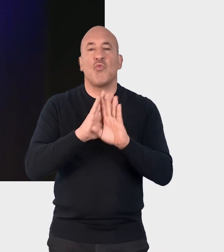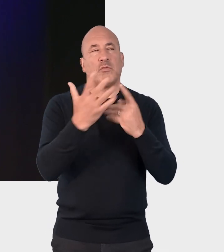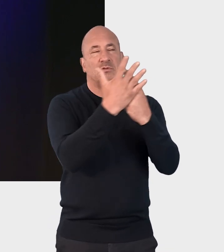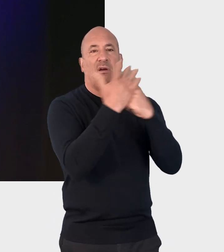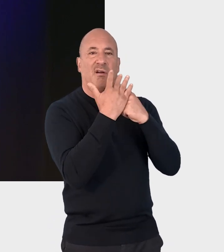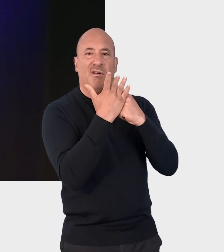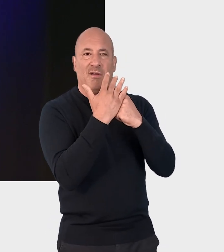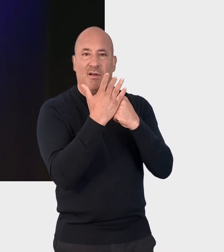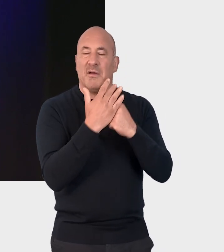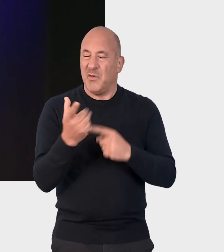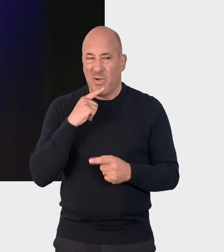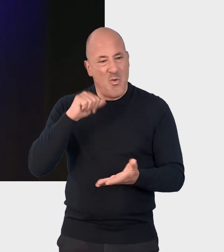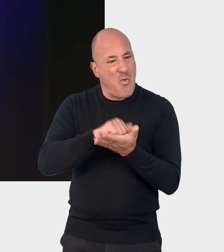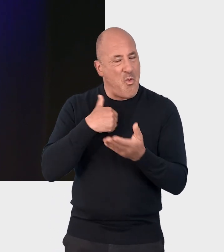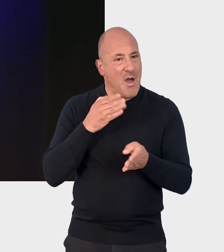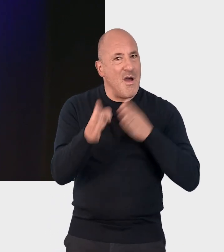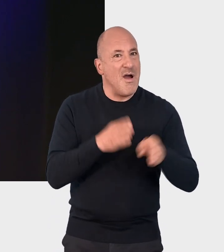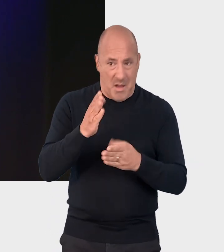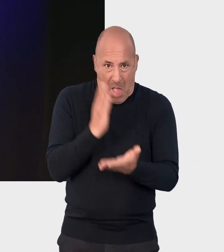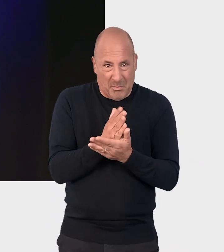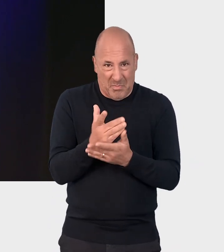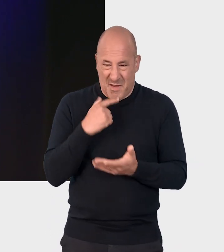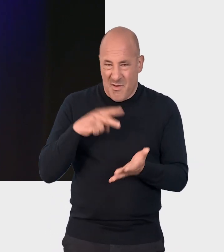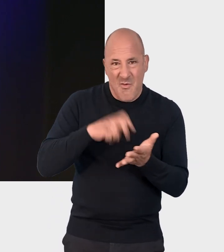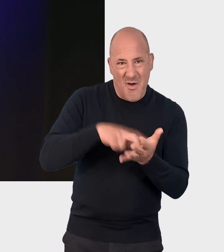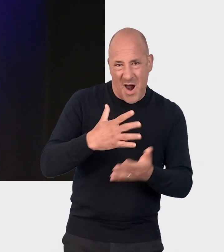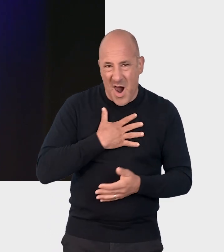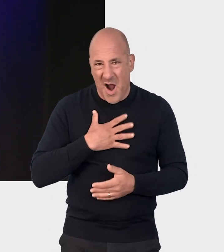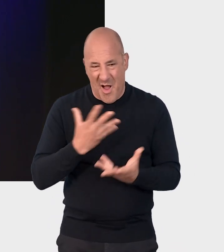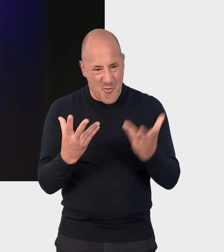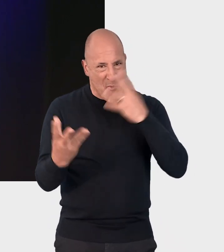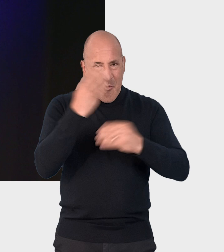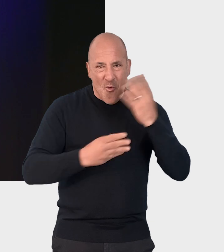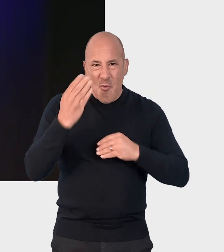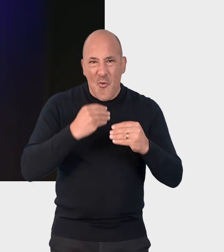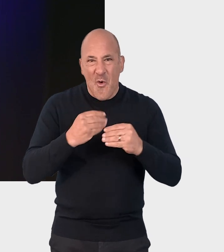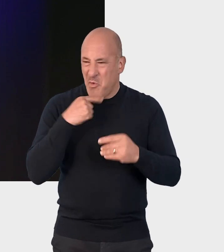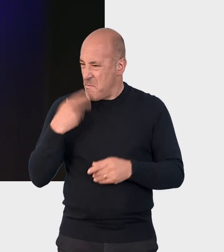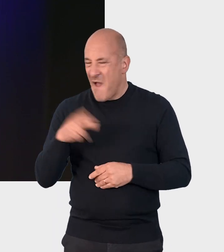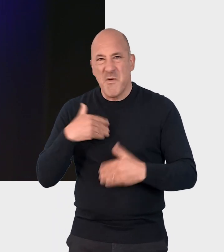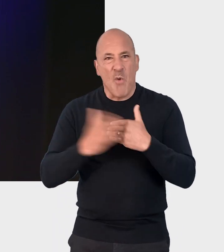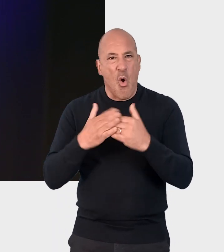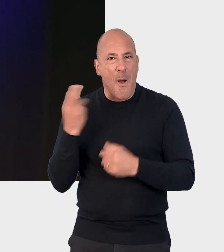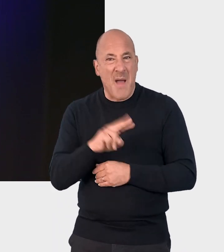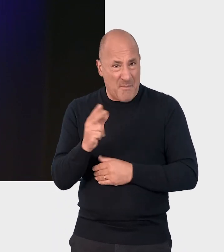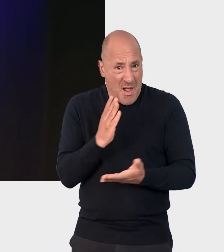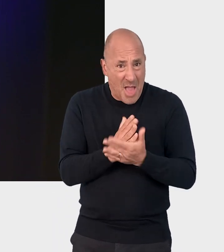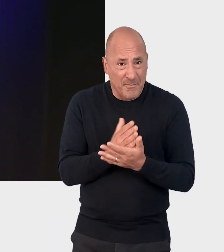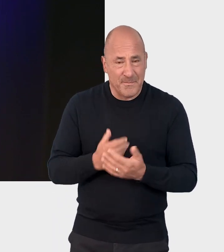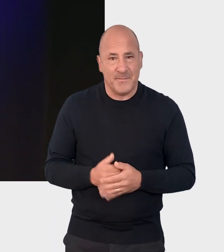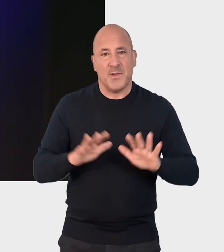having it imposed from above, they will engage with it, they will delight in it, they will benefit from it, and they will come back for